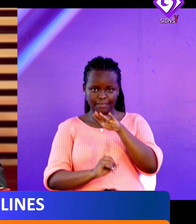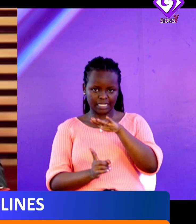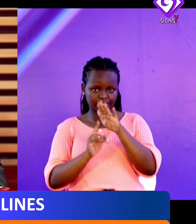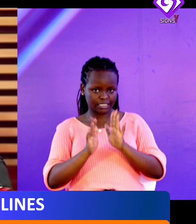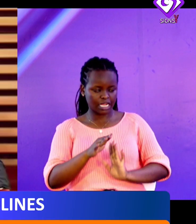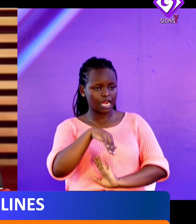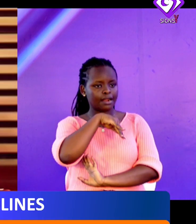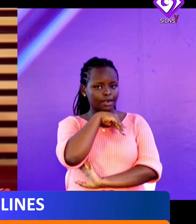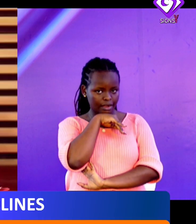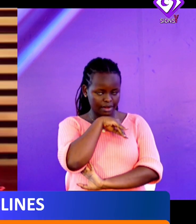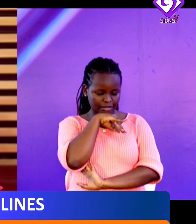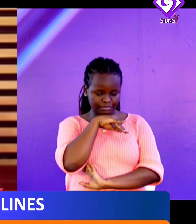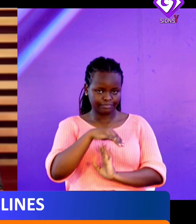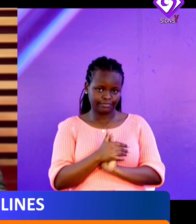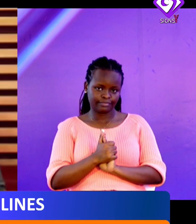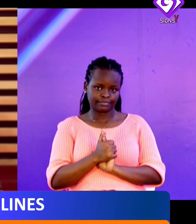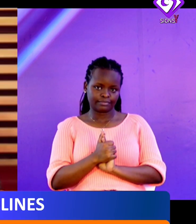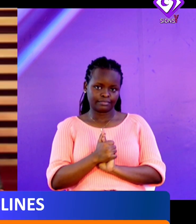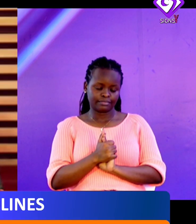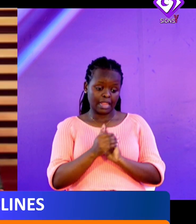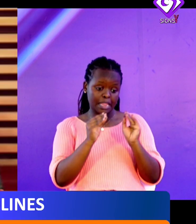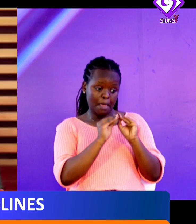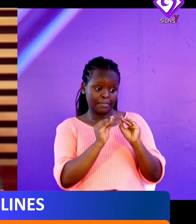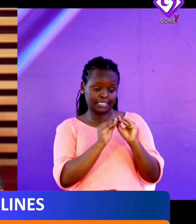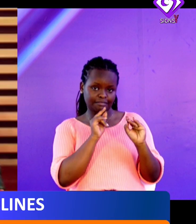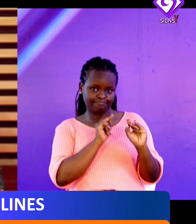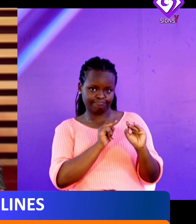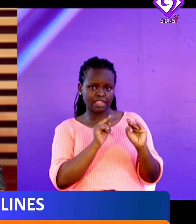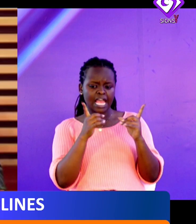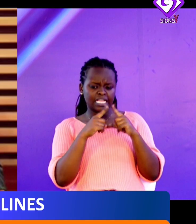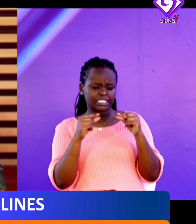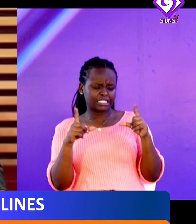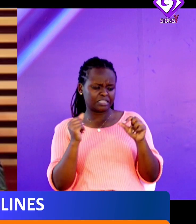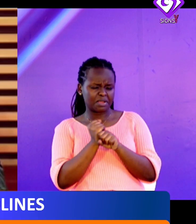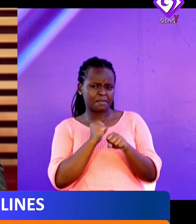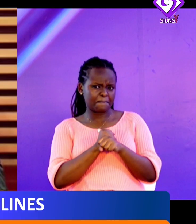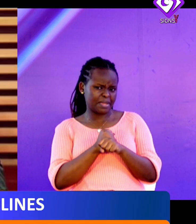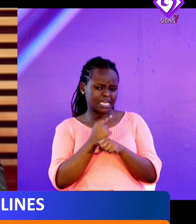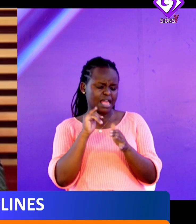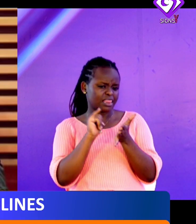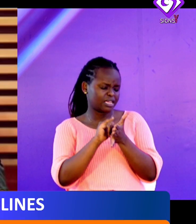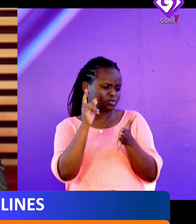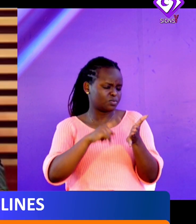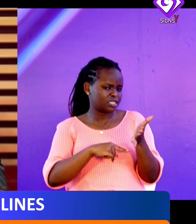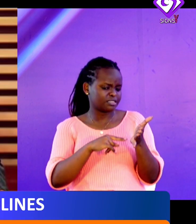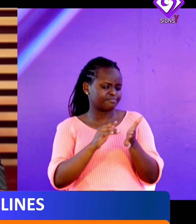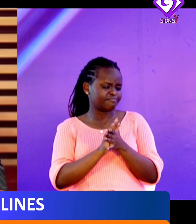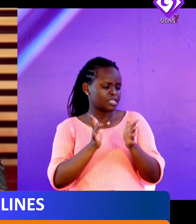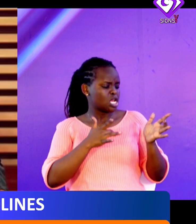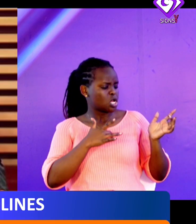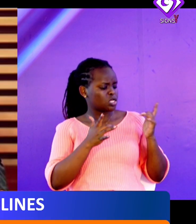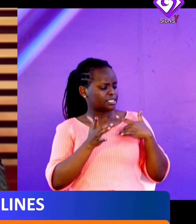Amolo Odinga. At the meeting, a statement was made to the effect that the consideration